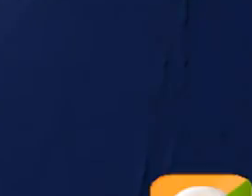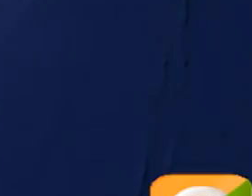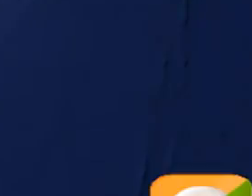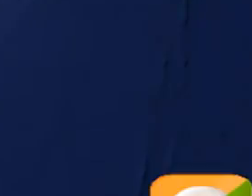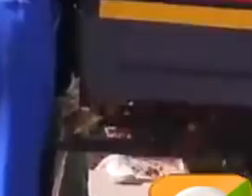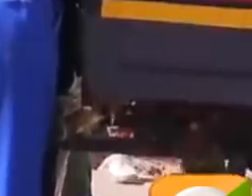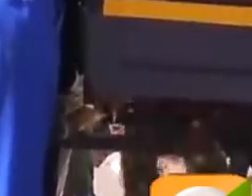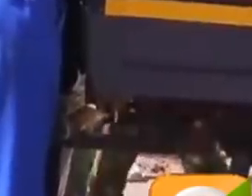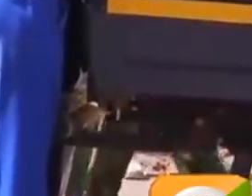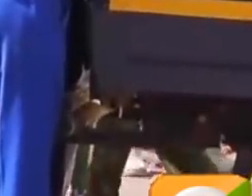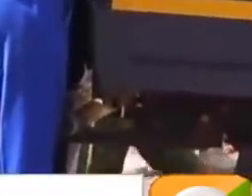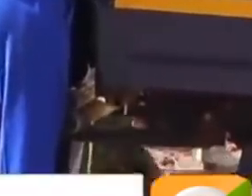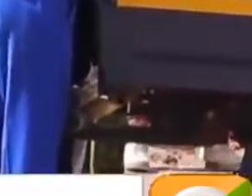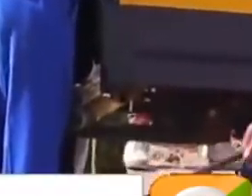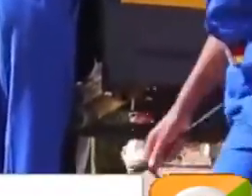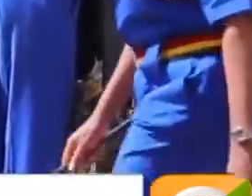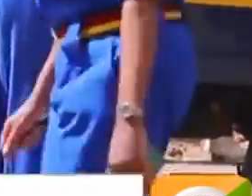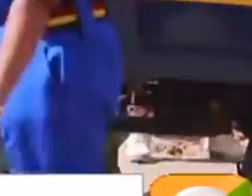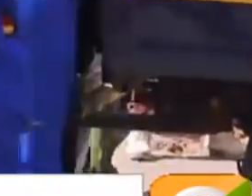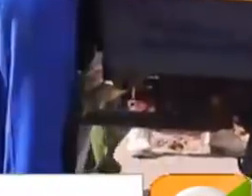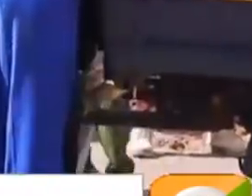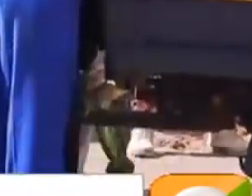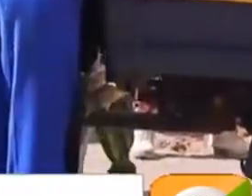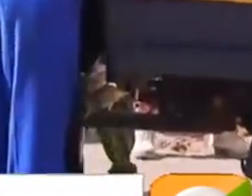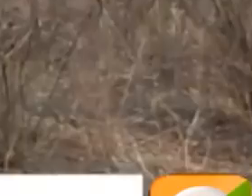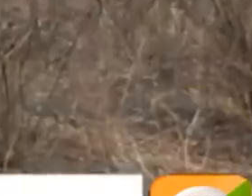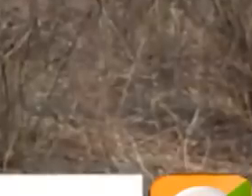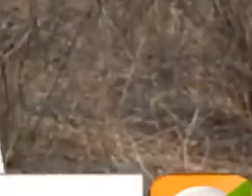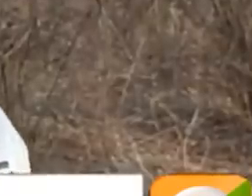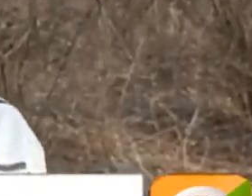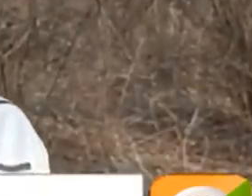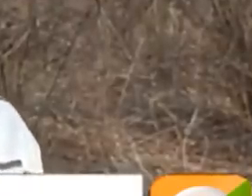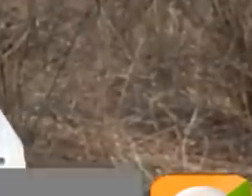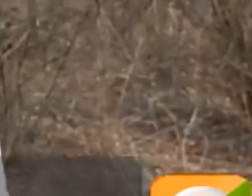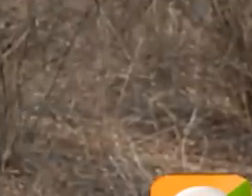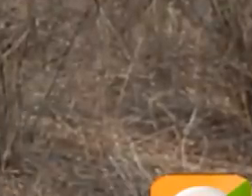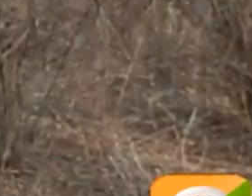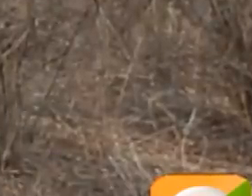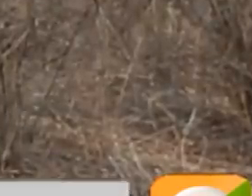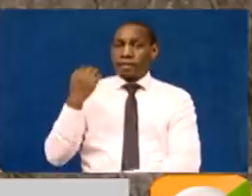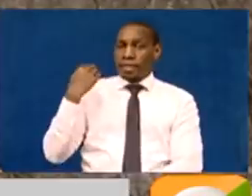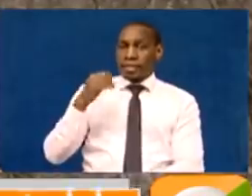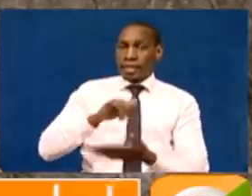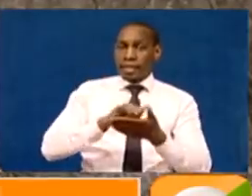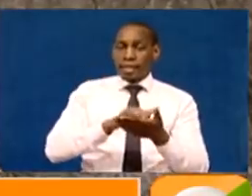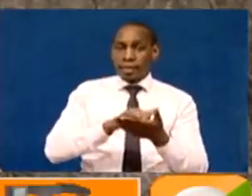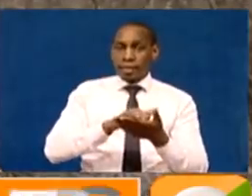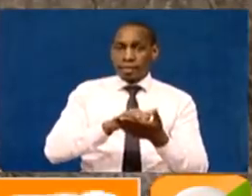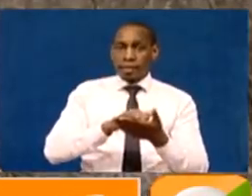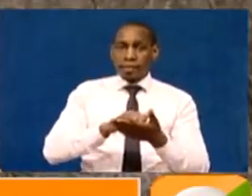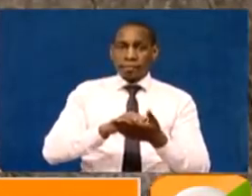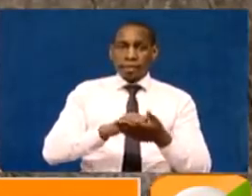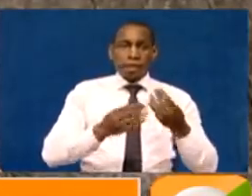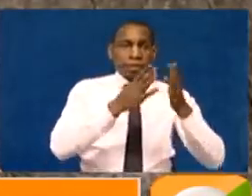predicted how vigilant the locals here could be. Nilipata habari jana jioni kuwa magaidi sugu watatu ambao walitoroka